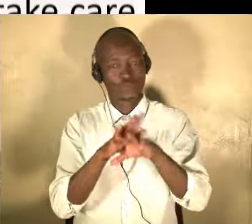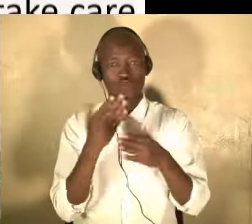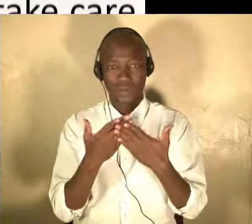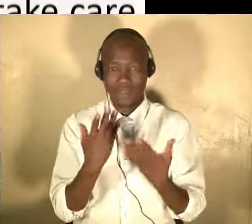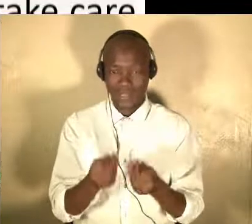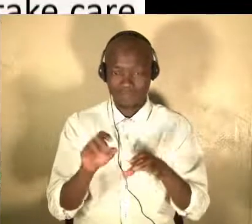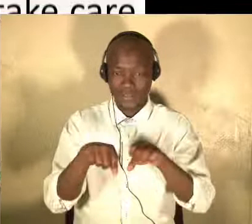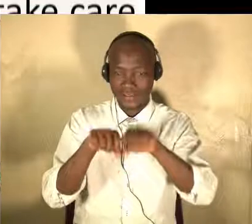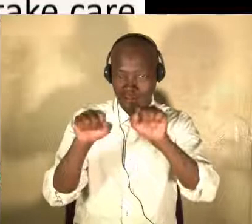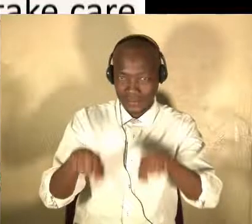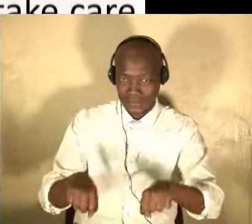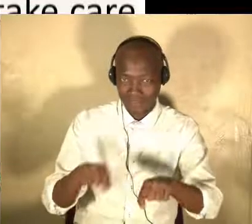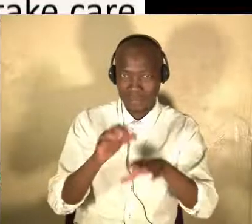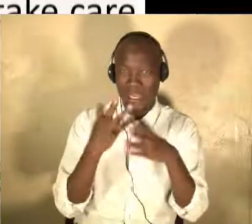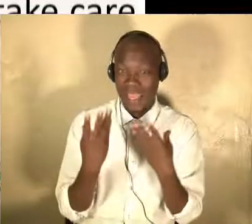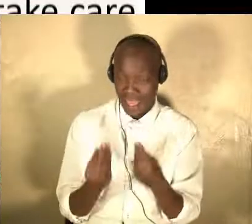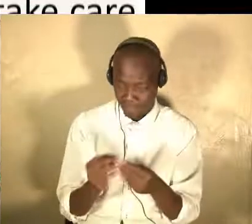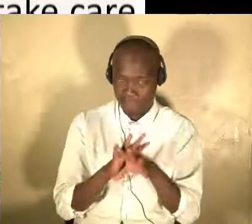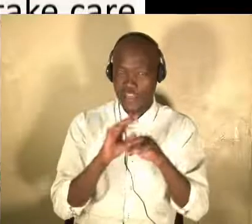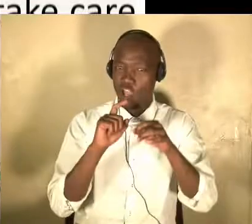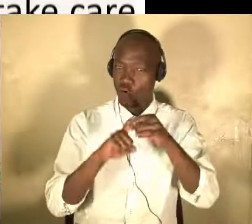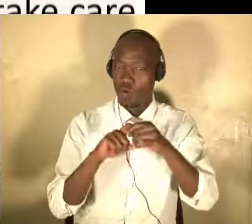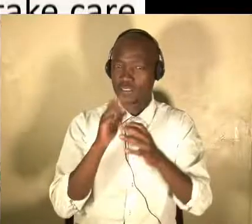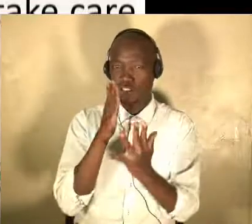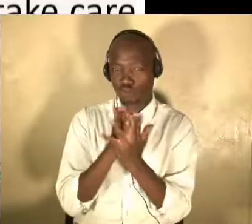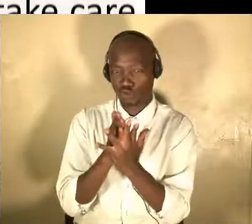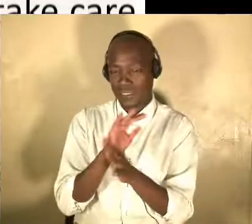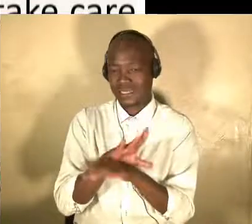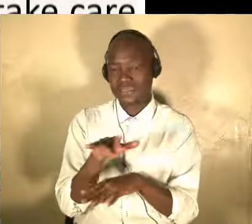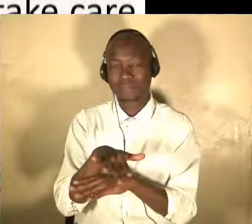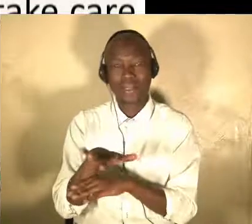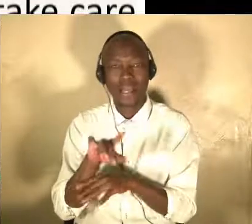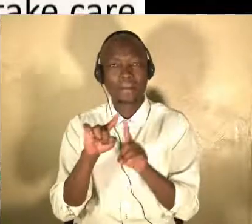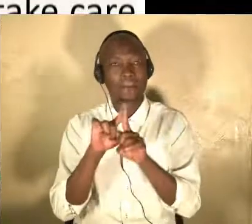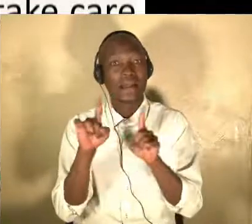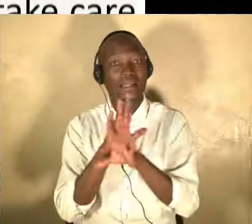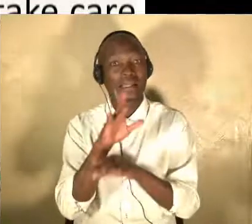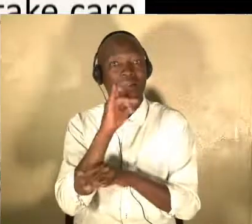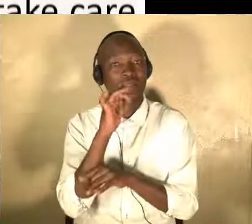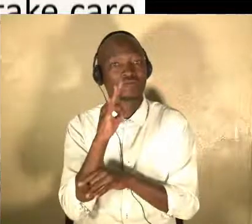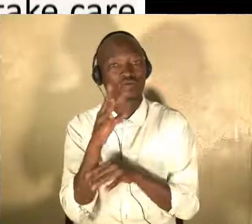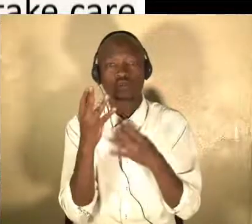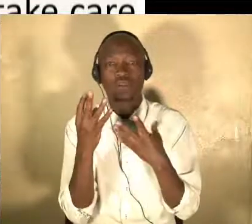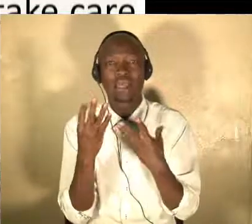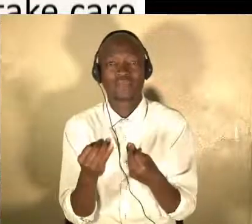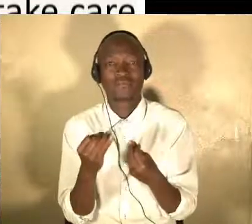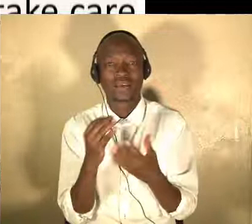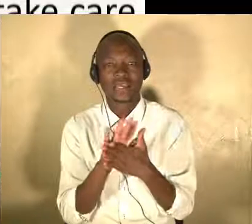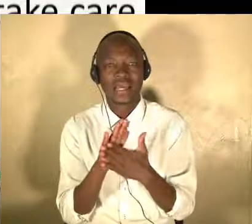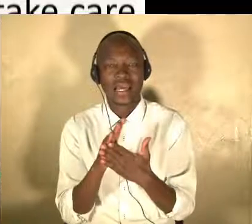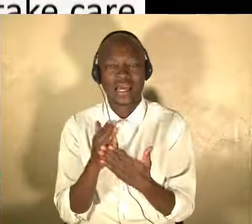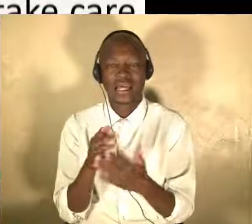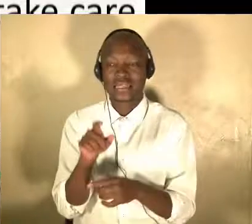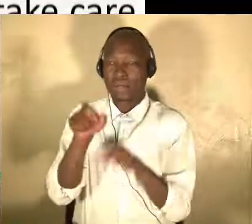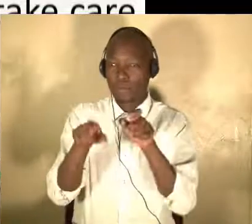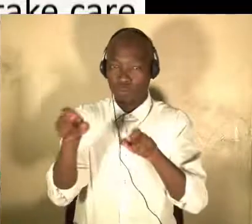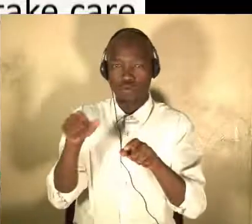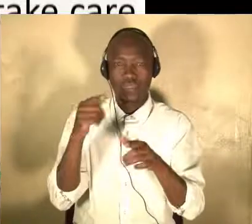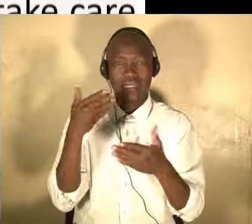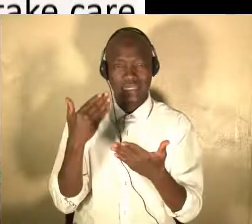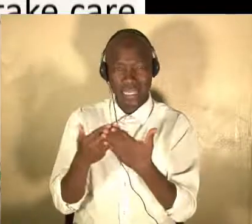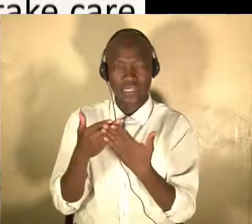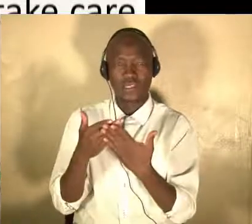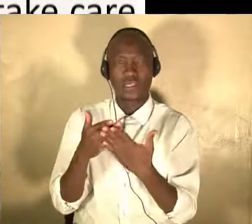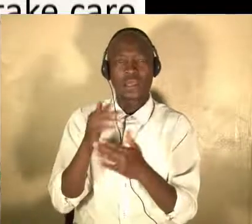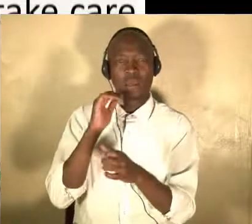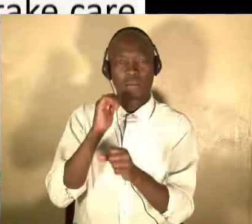and have this quality assurance in place. However, if you do not have the enablers or